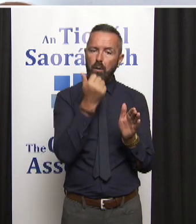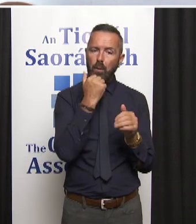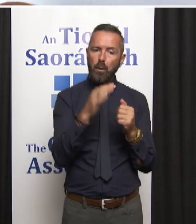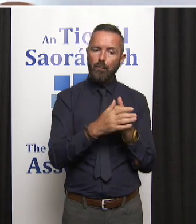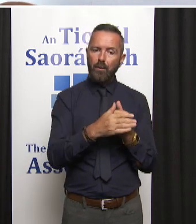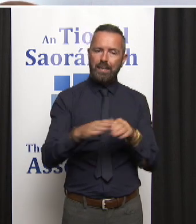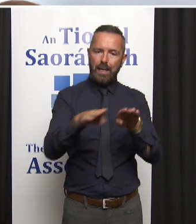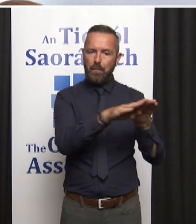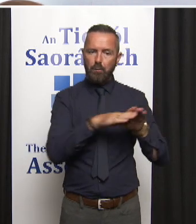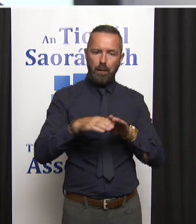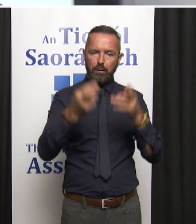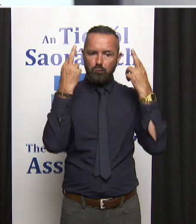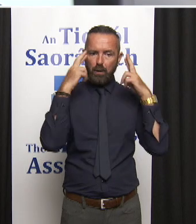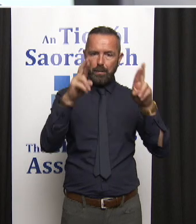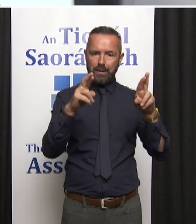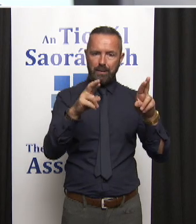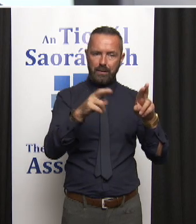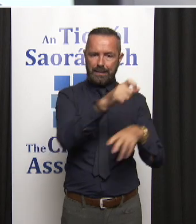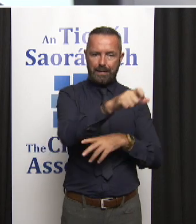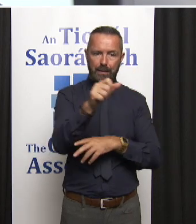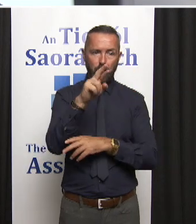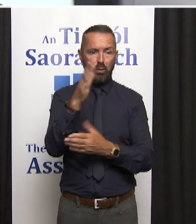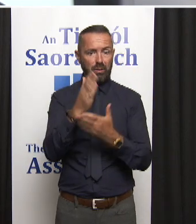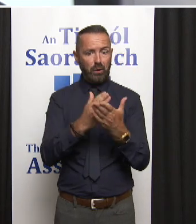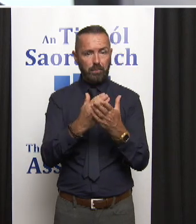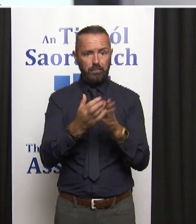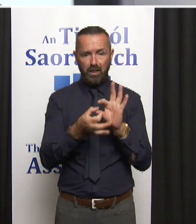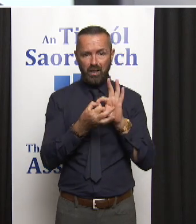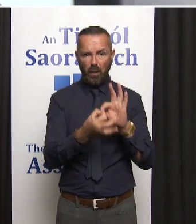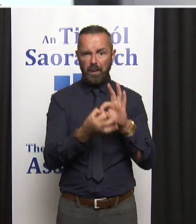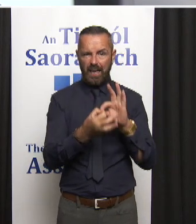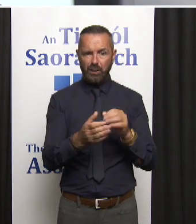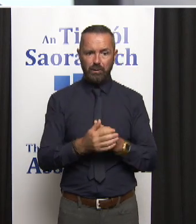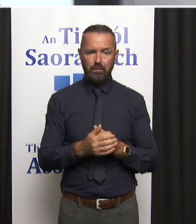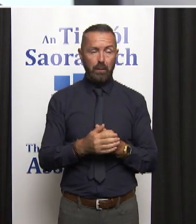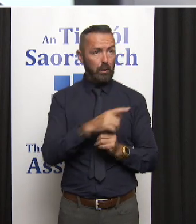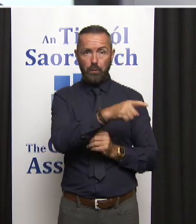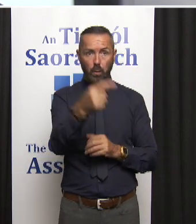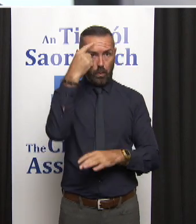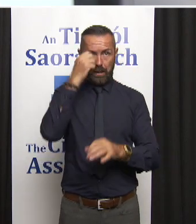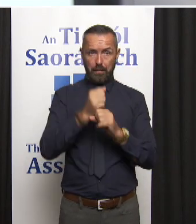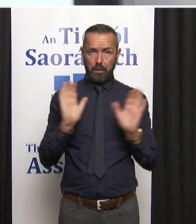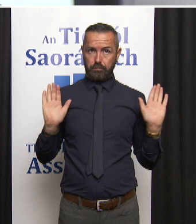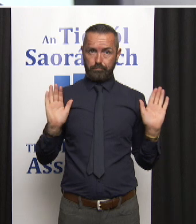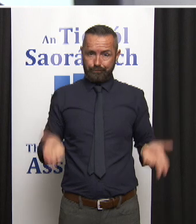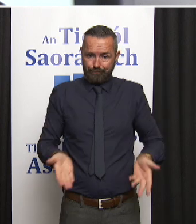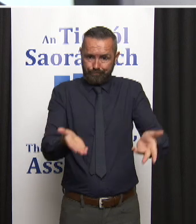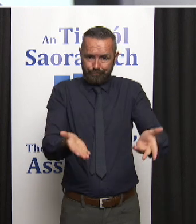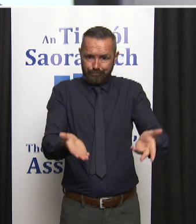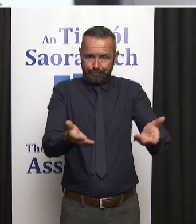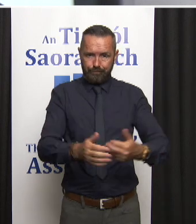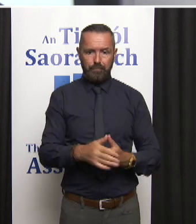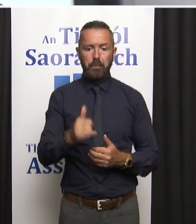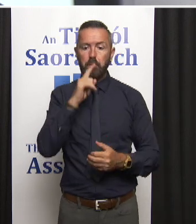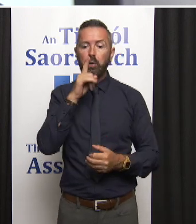representative constituencies, or maybe a combination. But that's for you to think about. It's here today, it's about really us posing questions that might help you